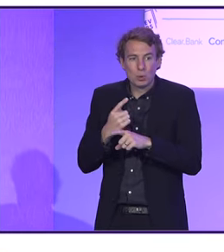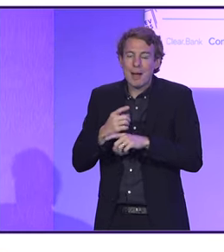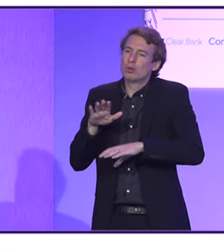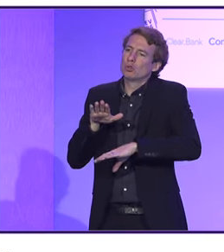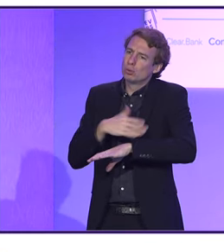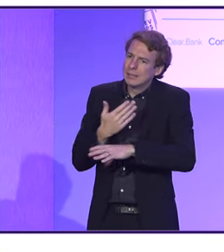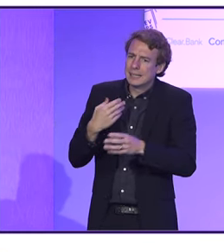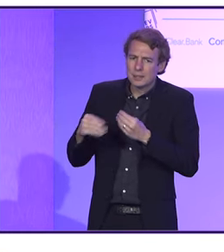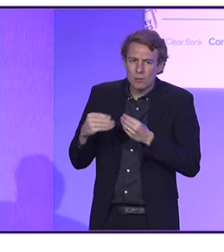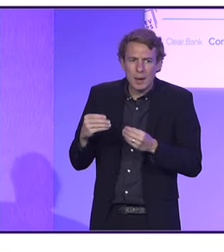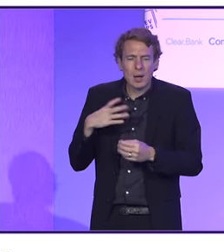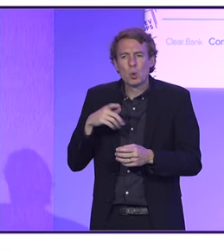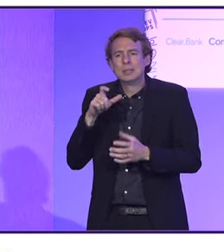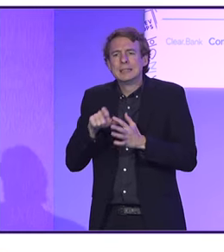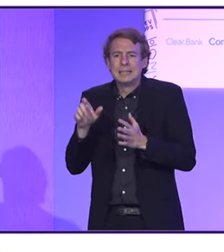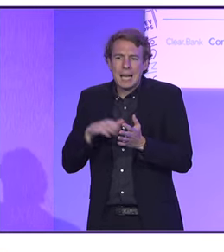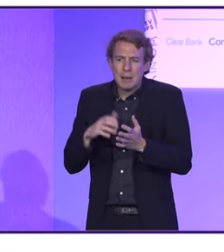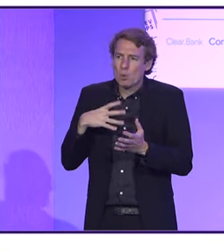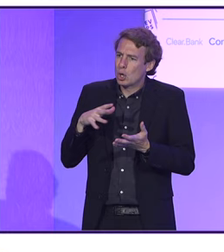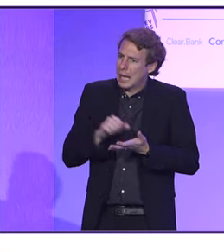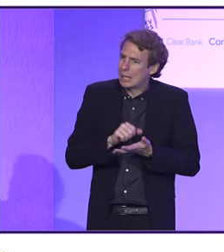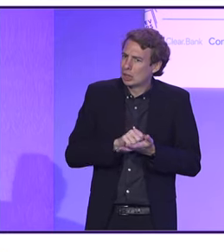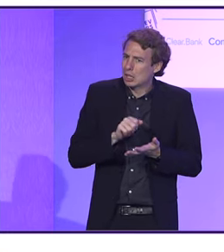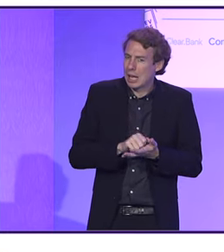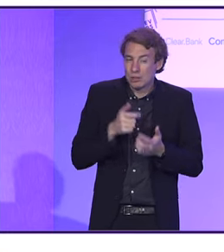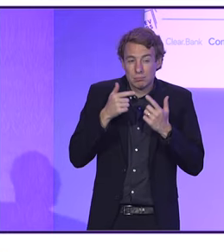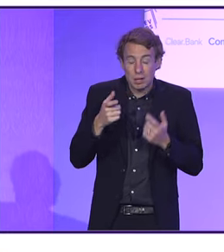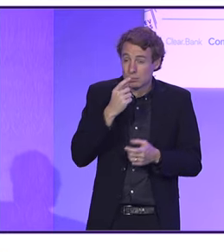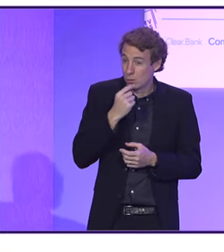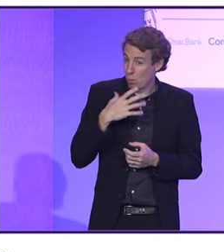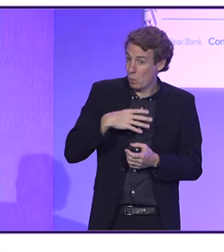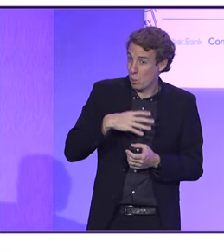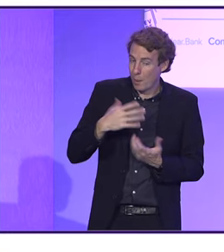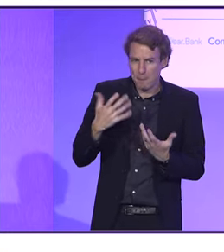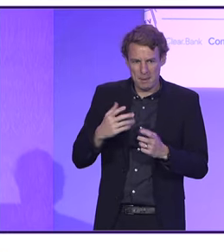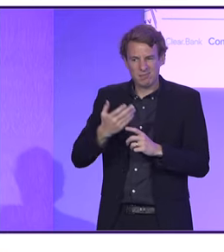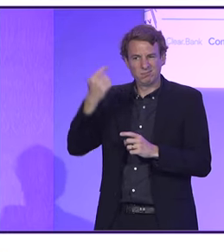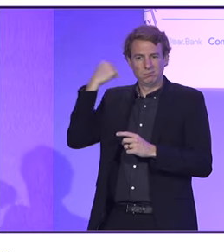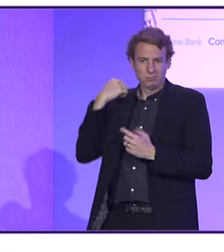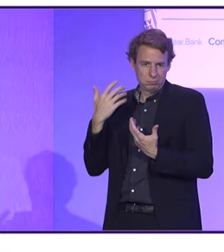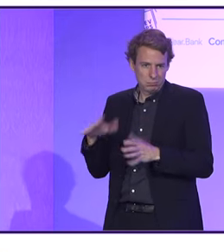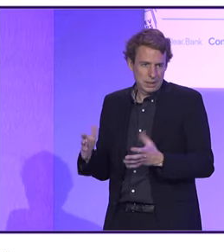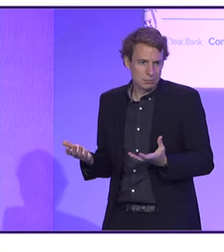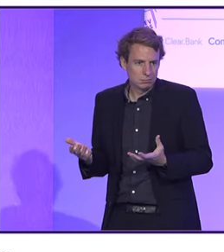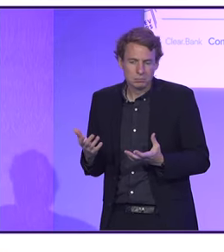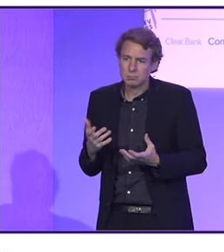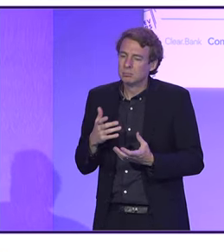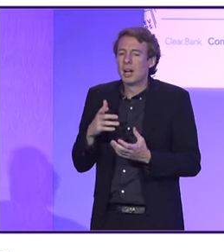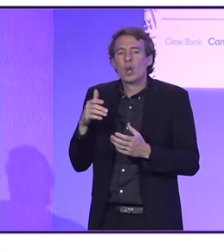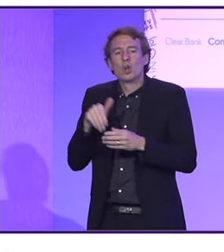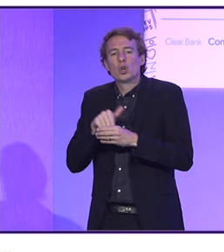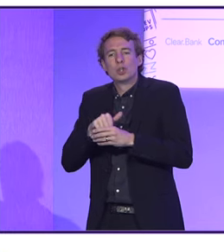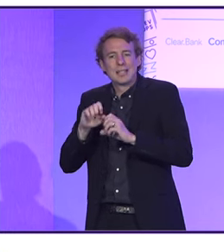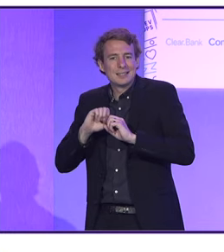to make use of CDNs. You want to do as much caching as possible if you can. And we did that even in the early days. So we had a content delivery network, and then we had layers and layers